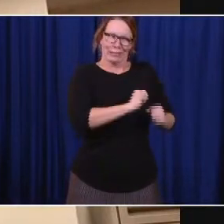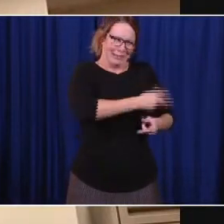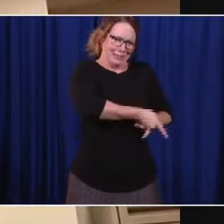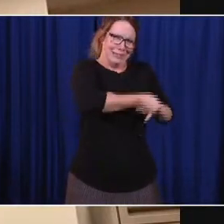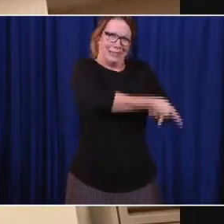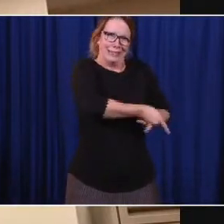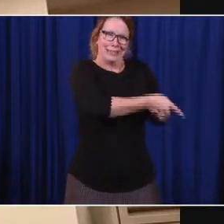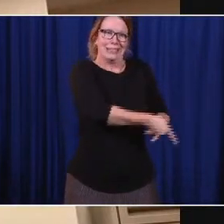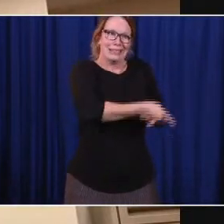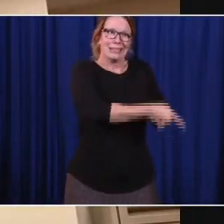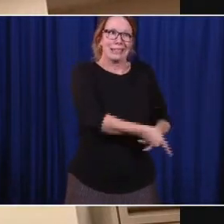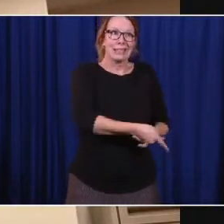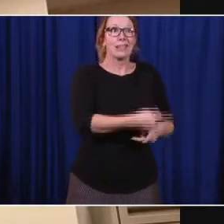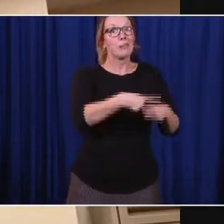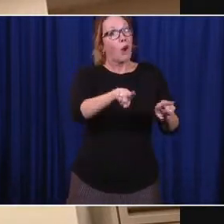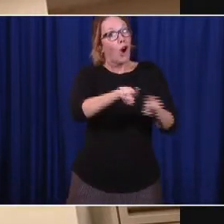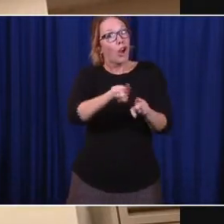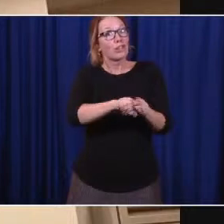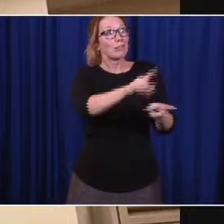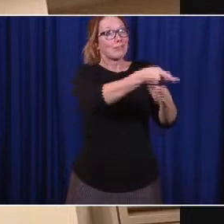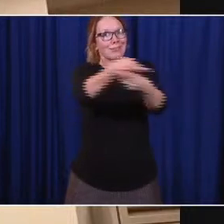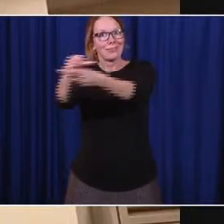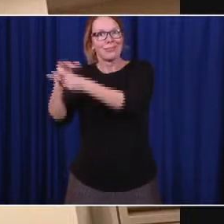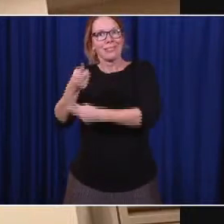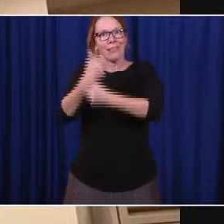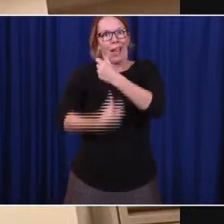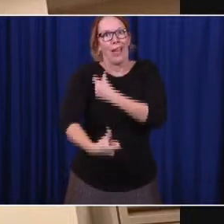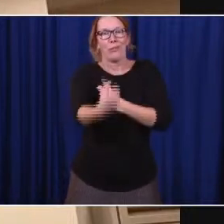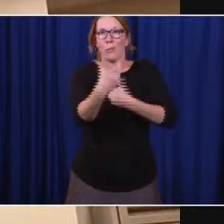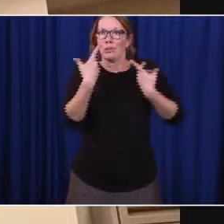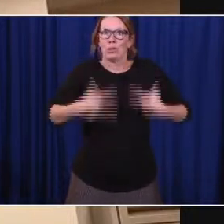these patients, but also take care of ourselves and our teams.